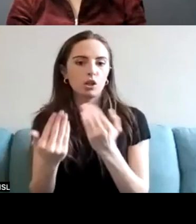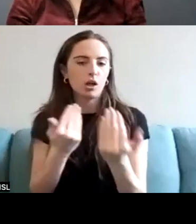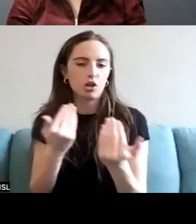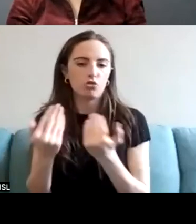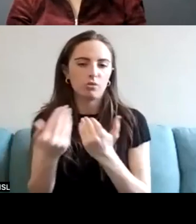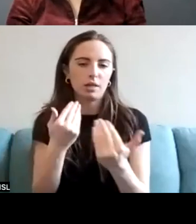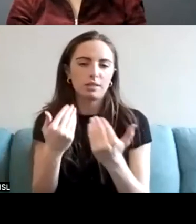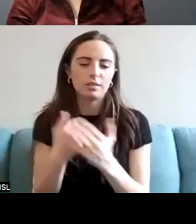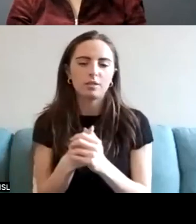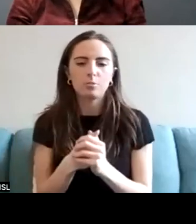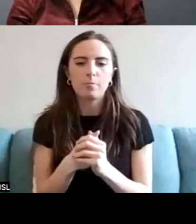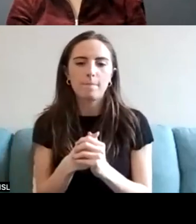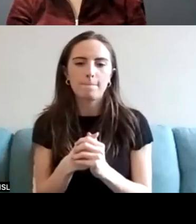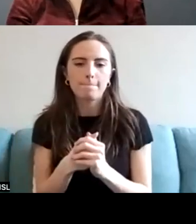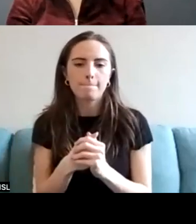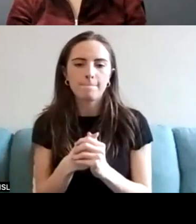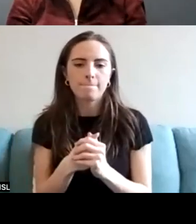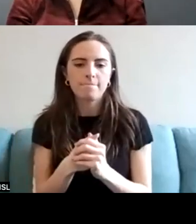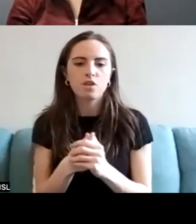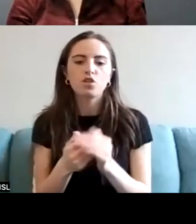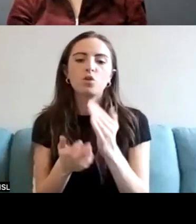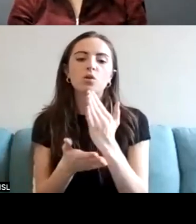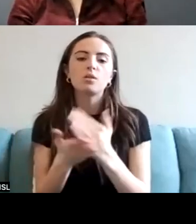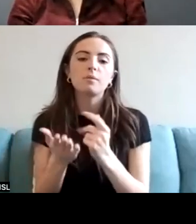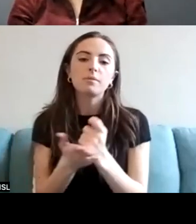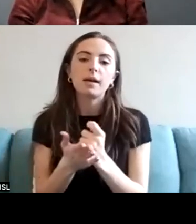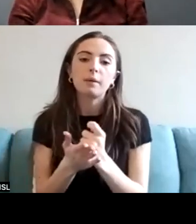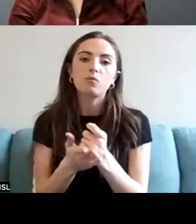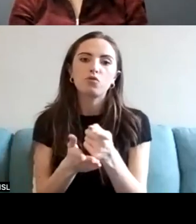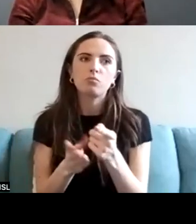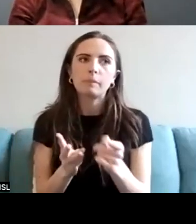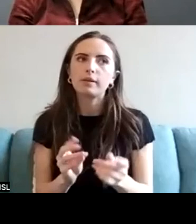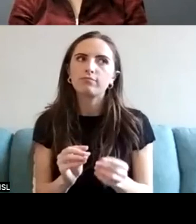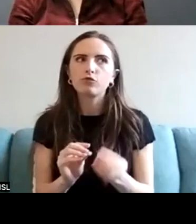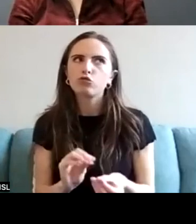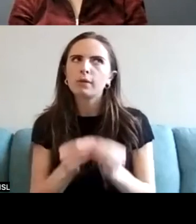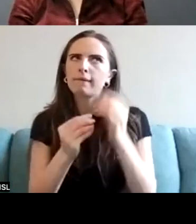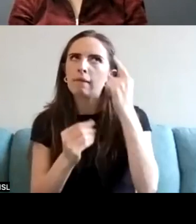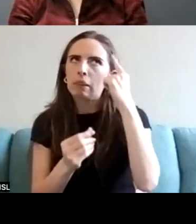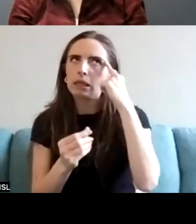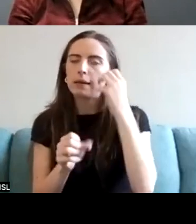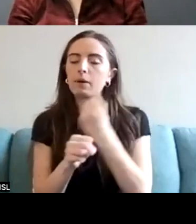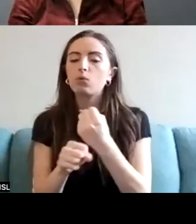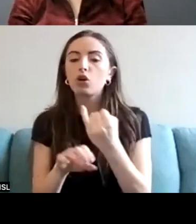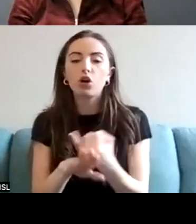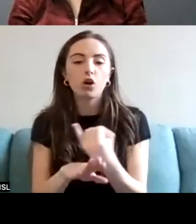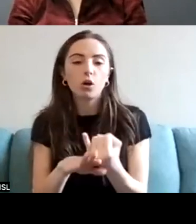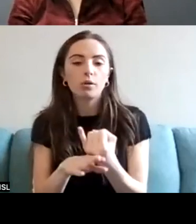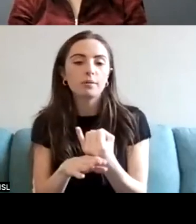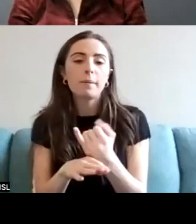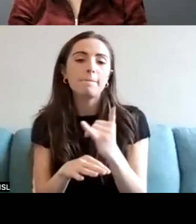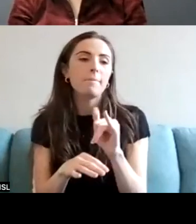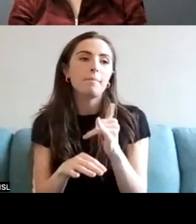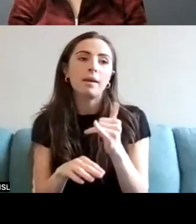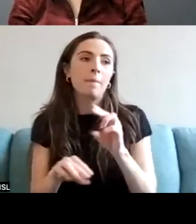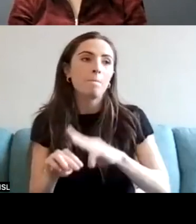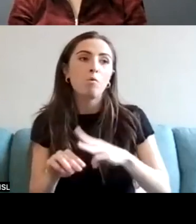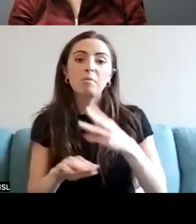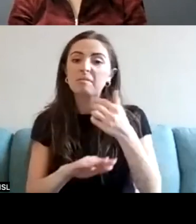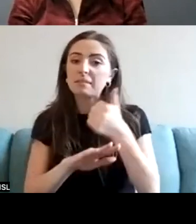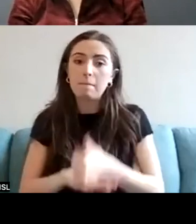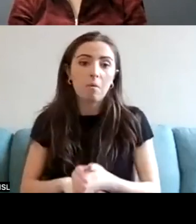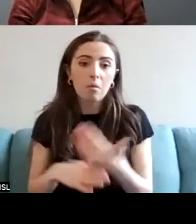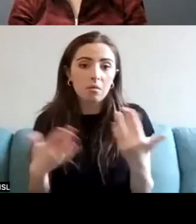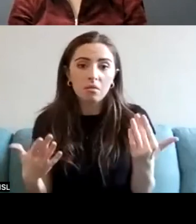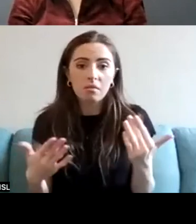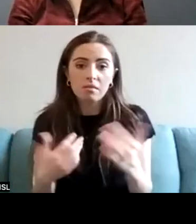So sometimes you need to get a little bit creative in how you use your colors, and then keep to more simple things when you're putting that